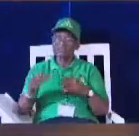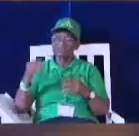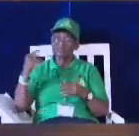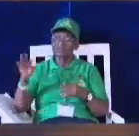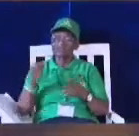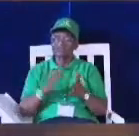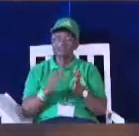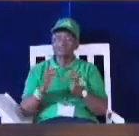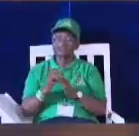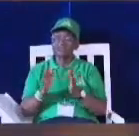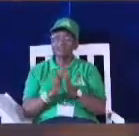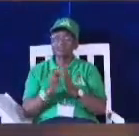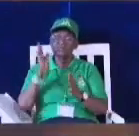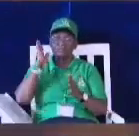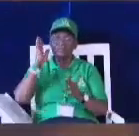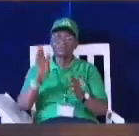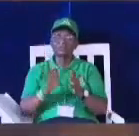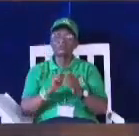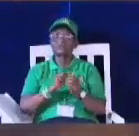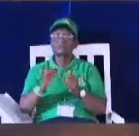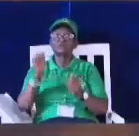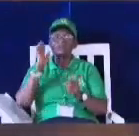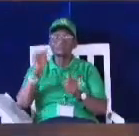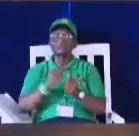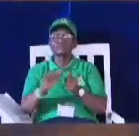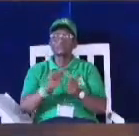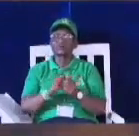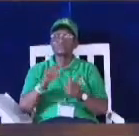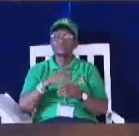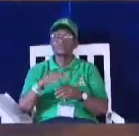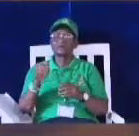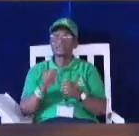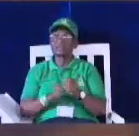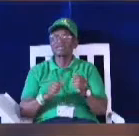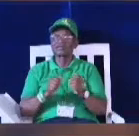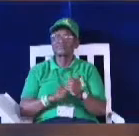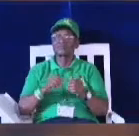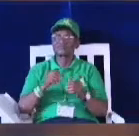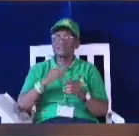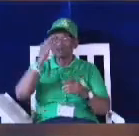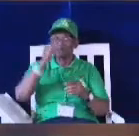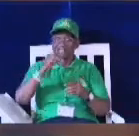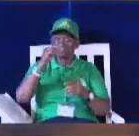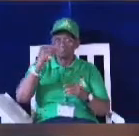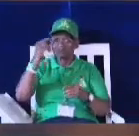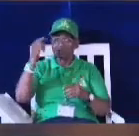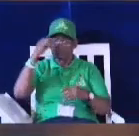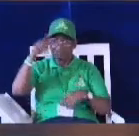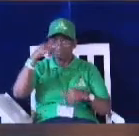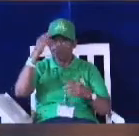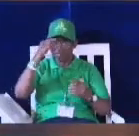sin in their lives. That God will give them a brand new beginning.